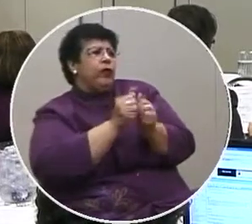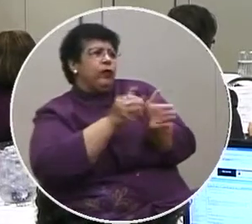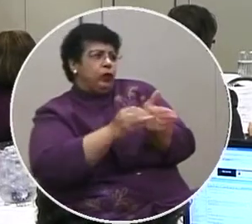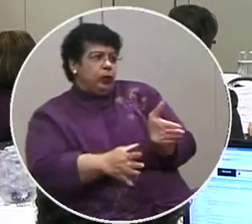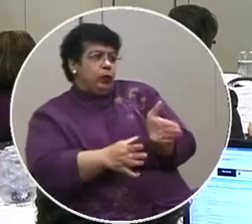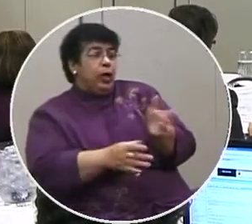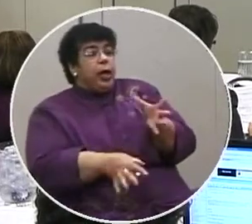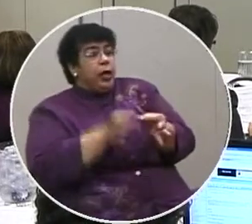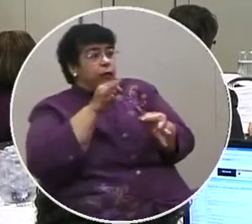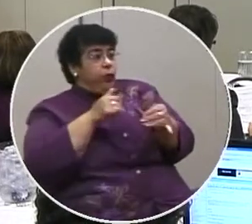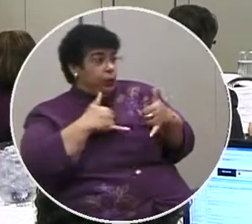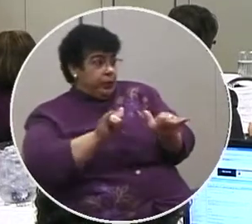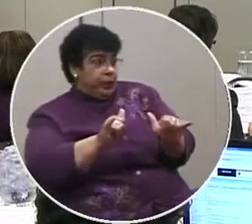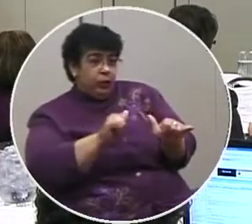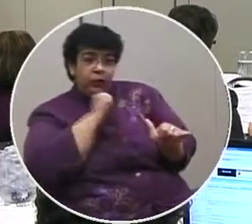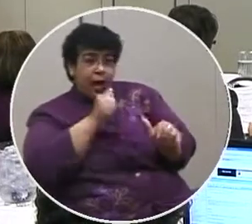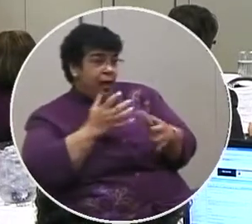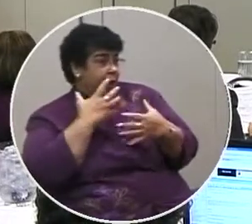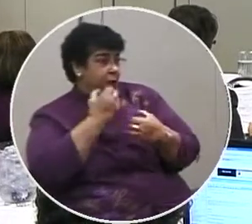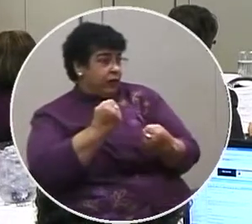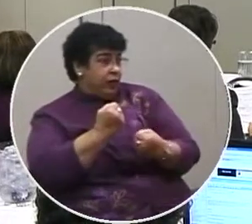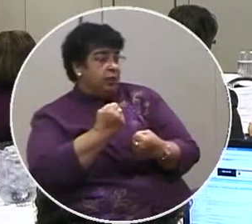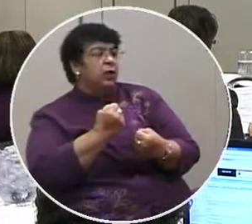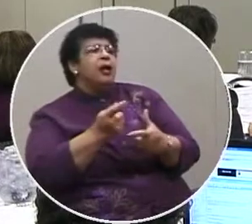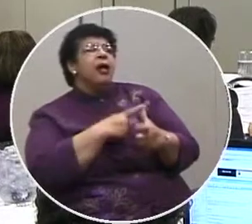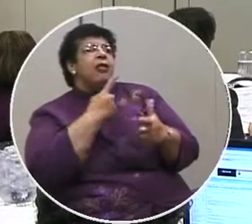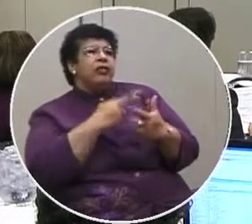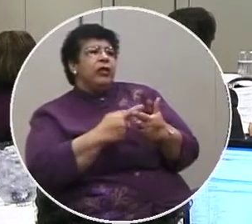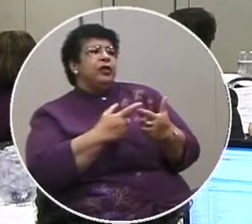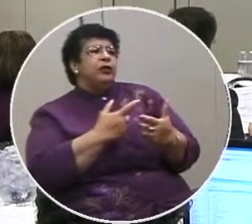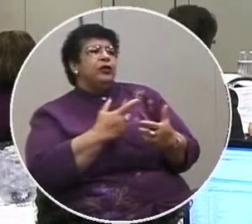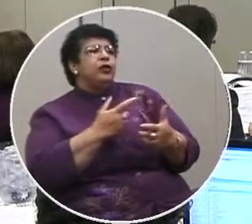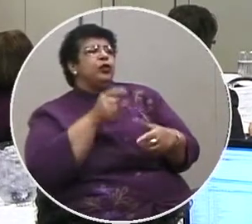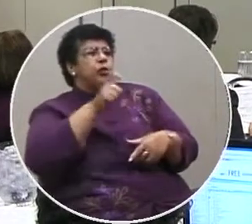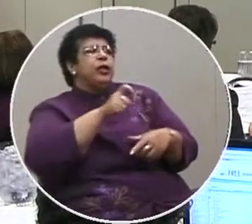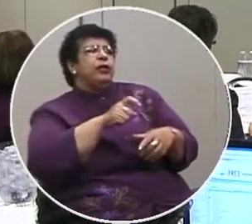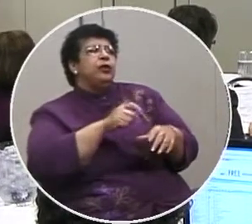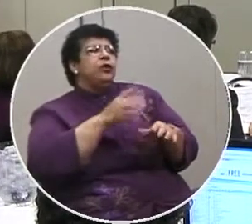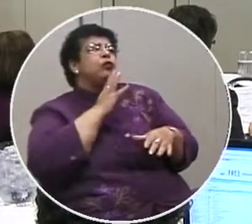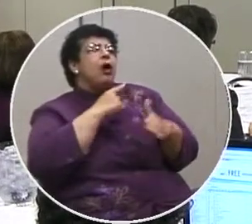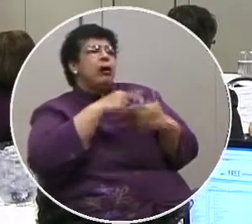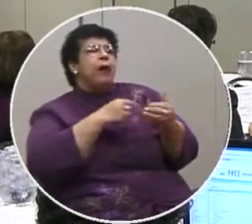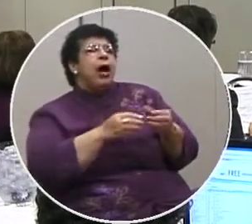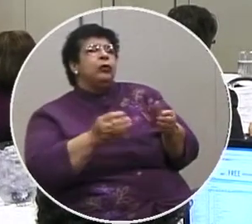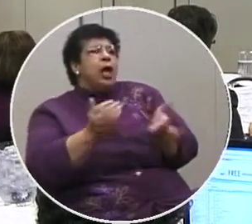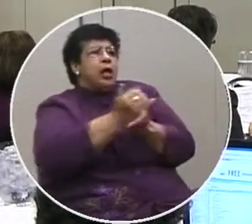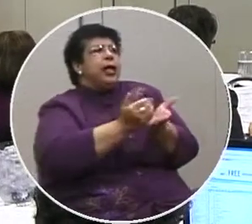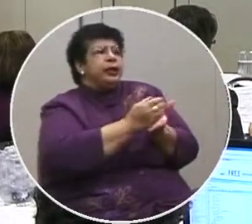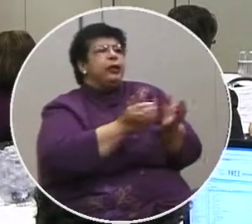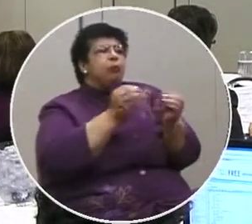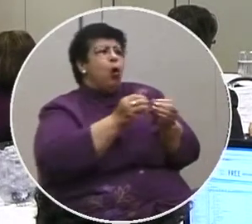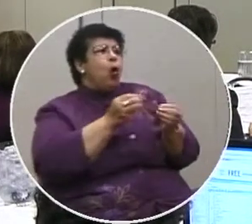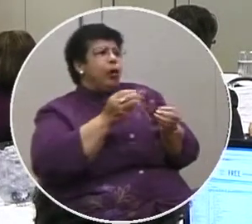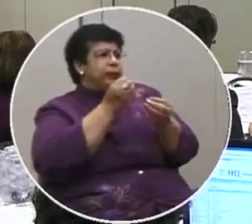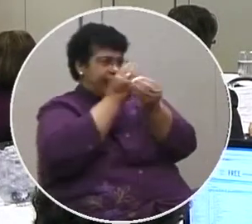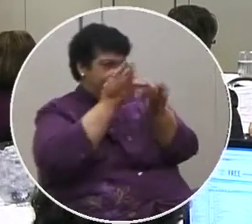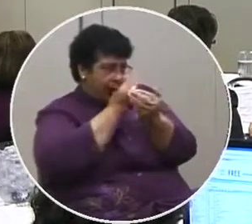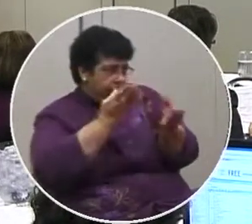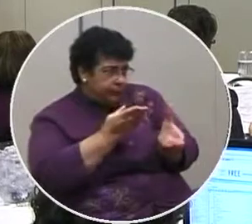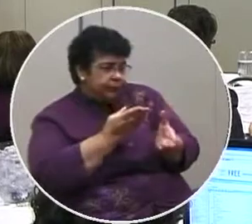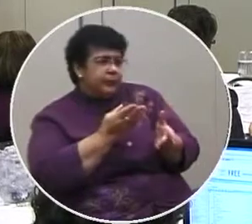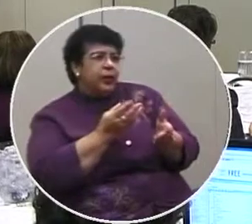place of not being confident, then we need to talk about doing some data collection. And one of the places that I would